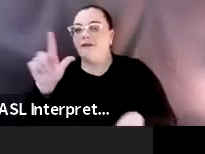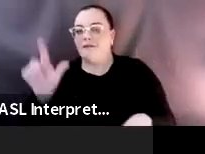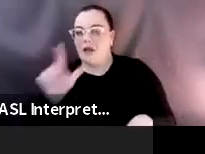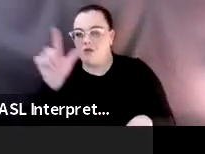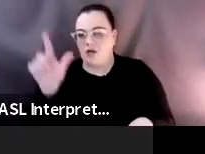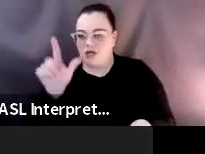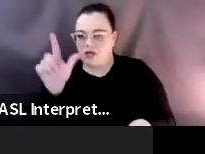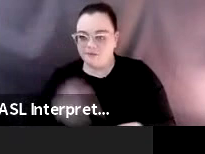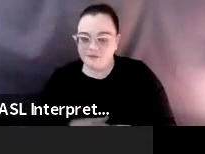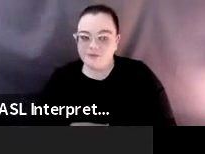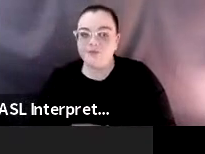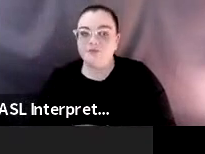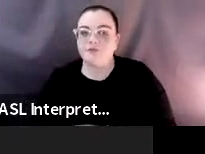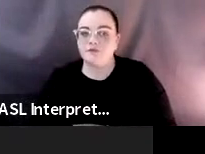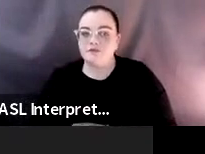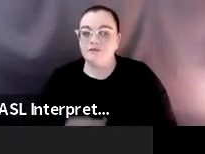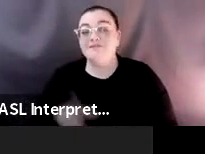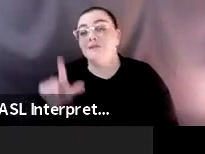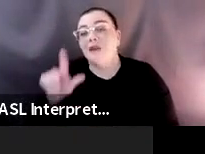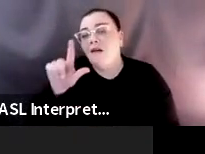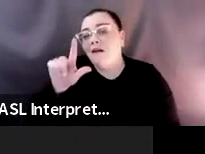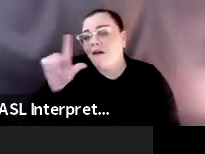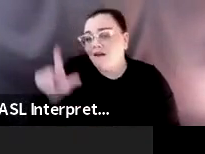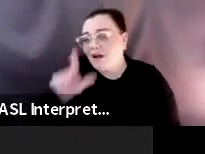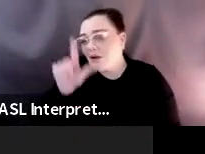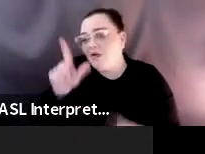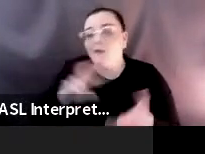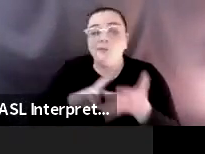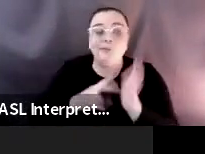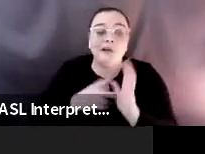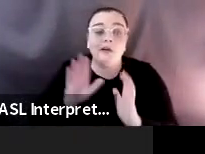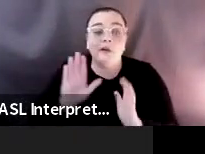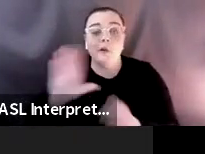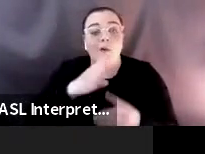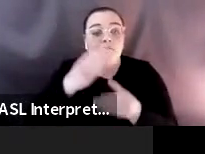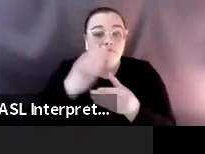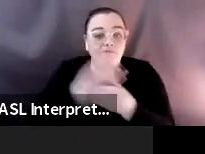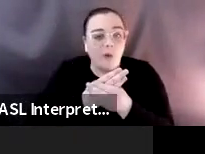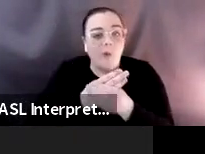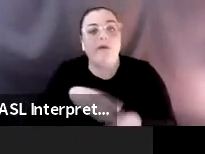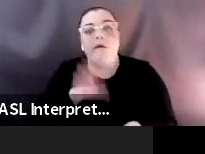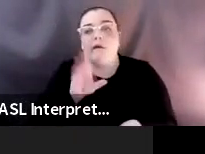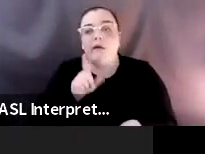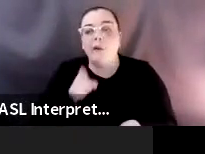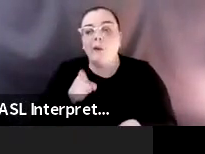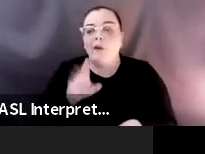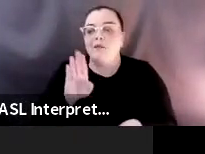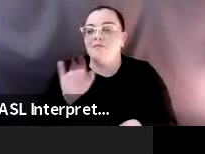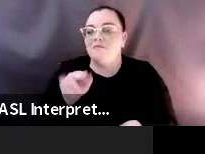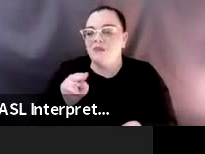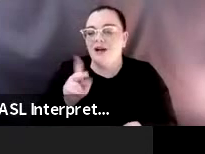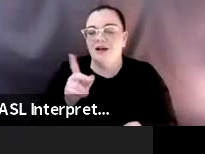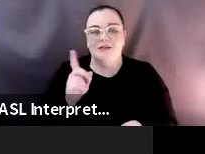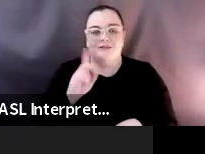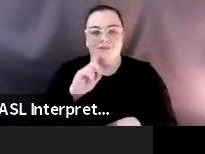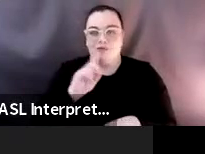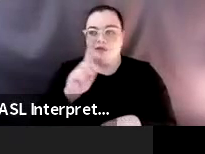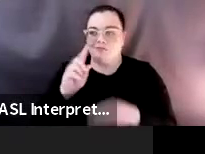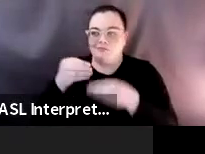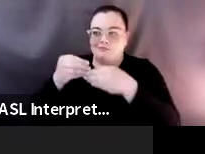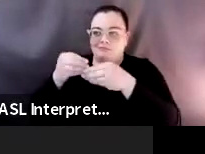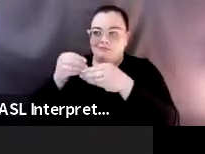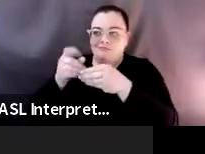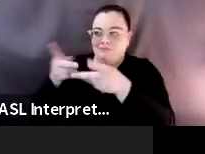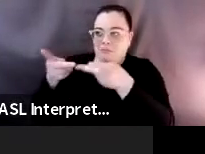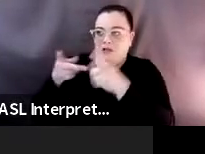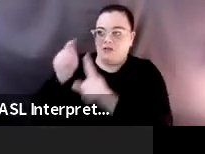Now, library is basically the folder or bin or container, sort of the overarching